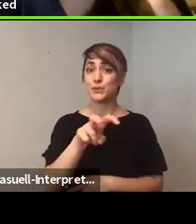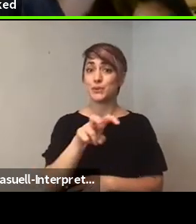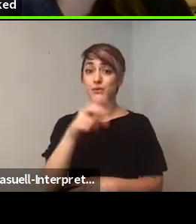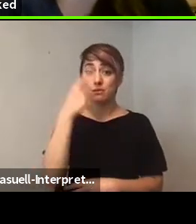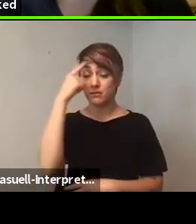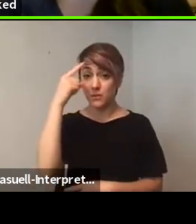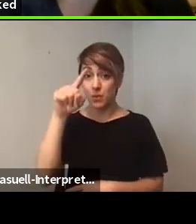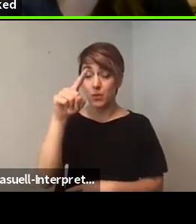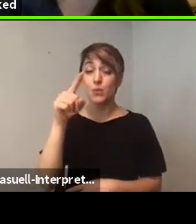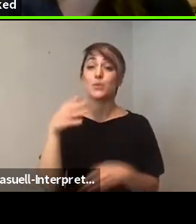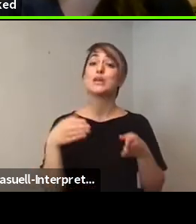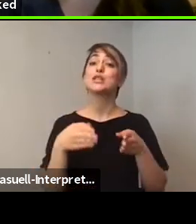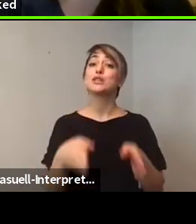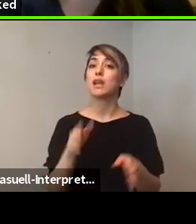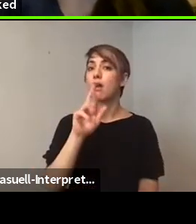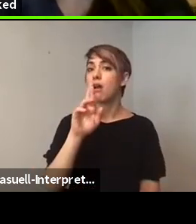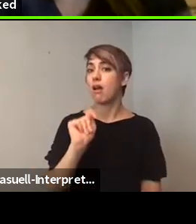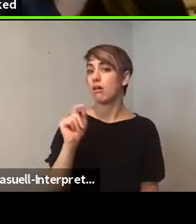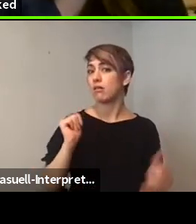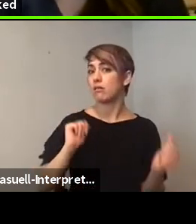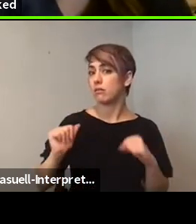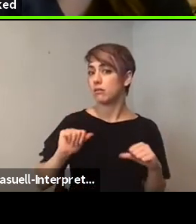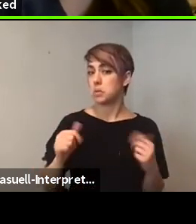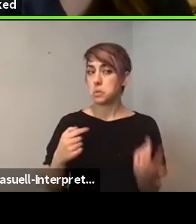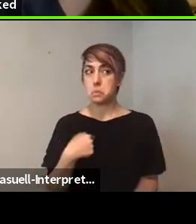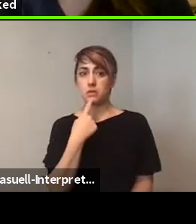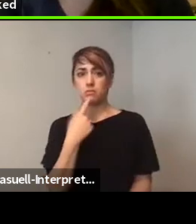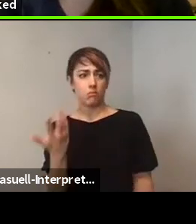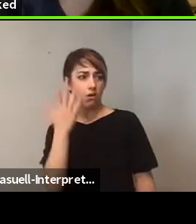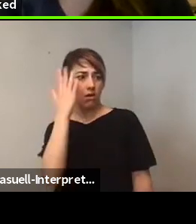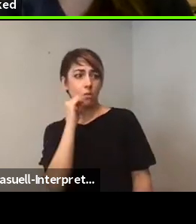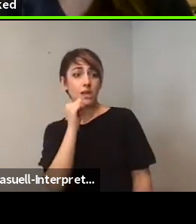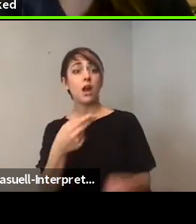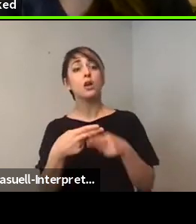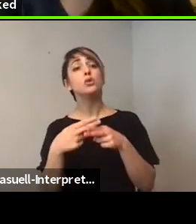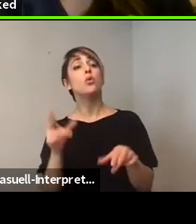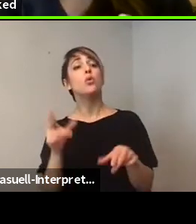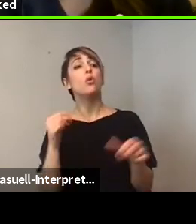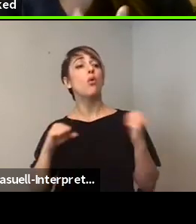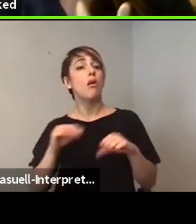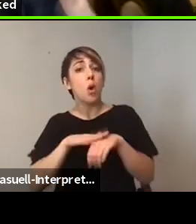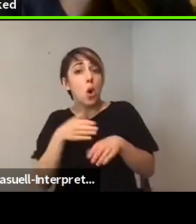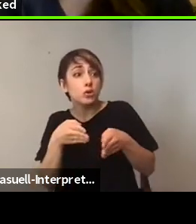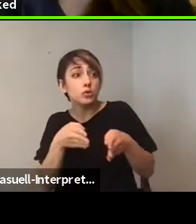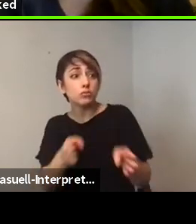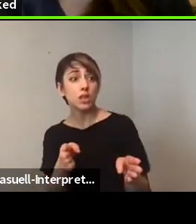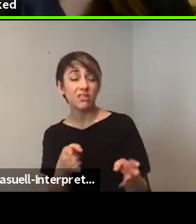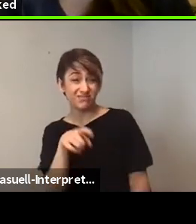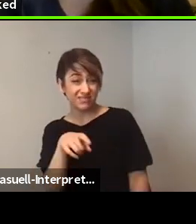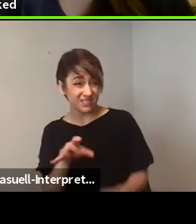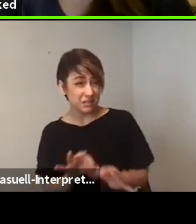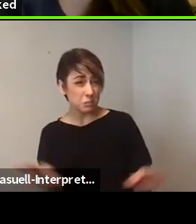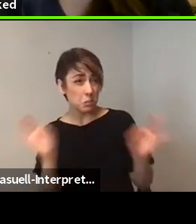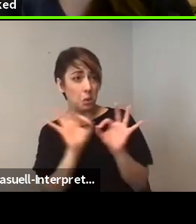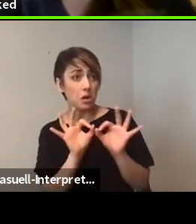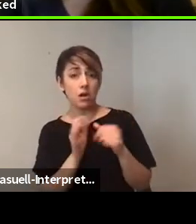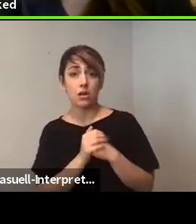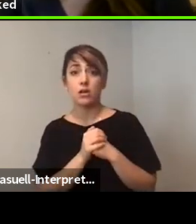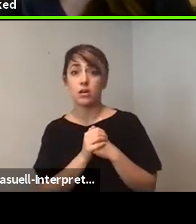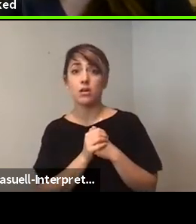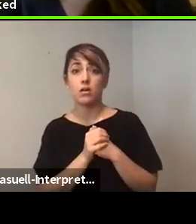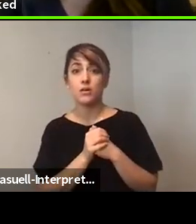short performance on the street during this, because this is important and we have the chance to say something. And